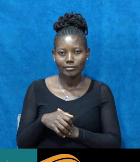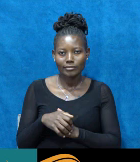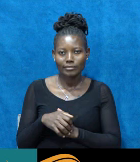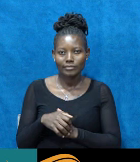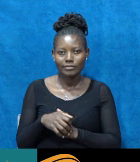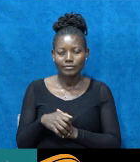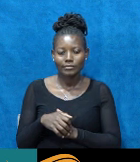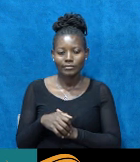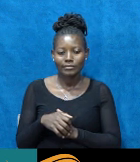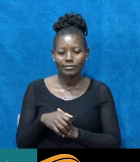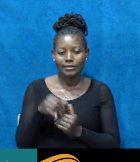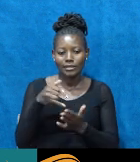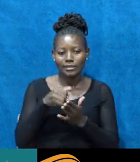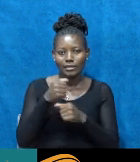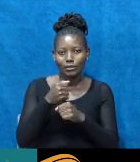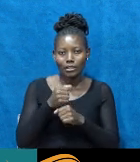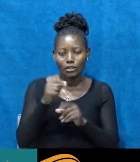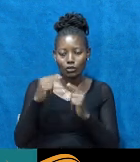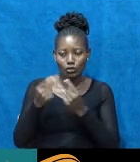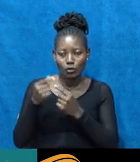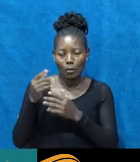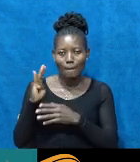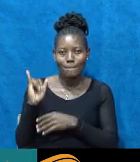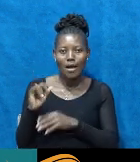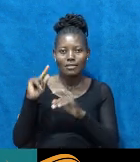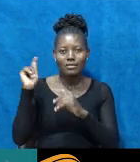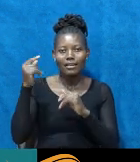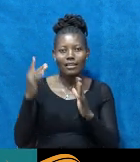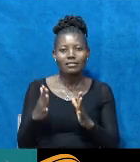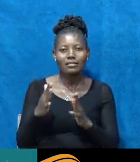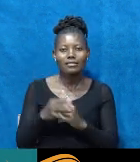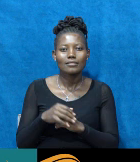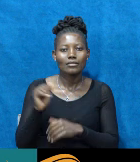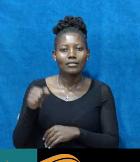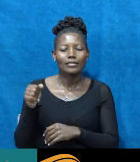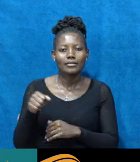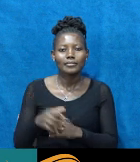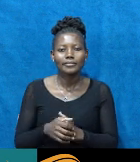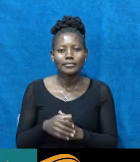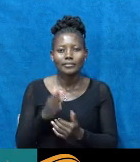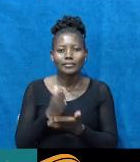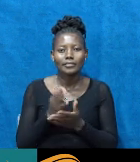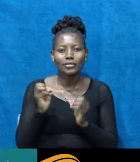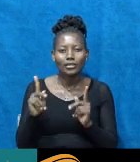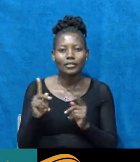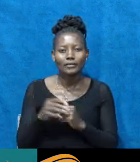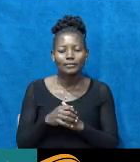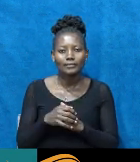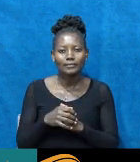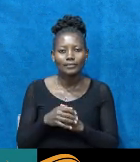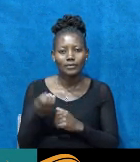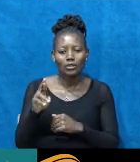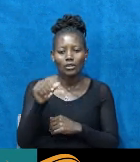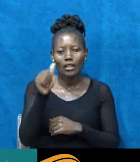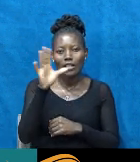it's currently a working group by Kenyans for Kenyans. So yes. All right, or and other